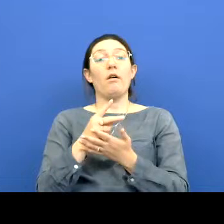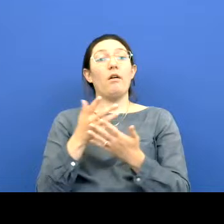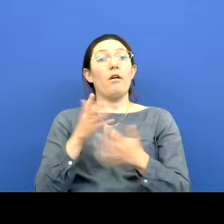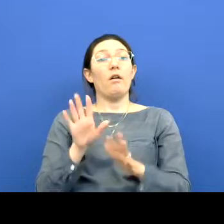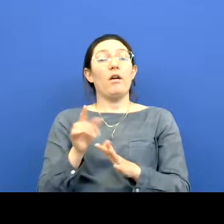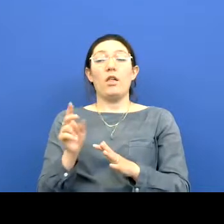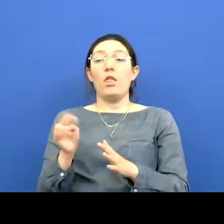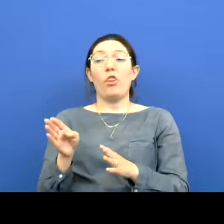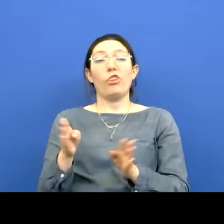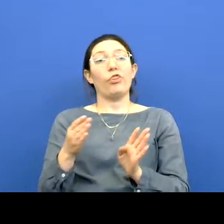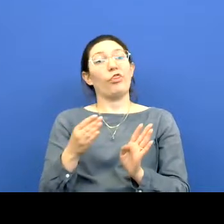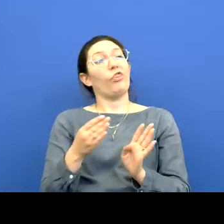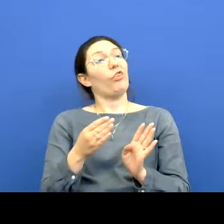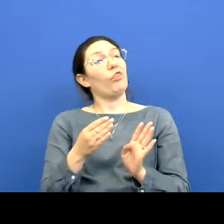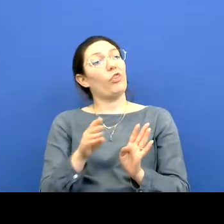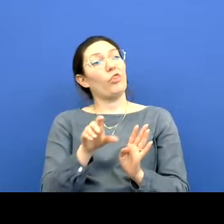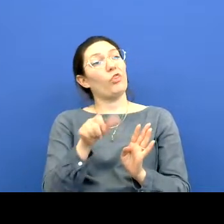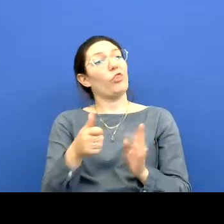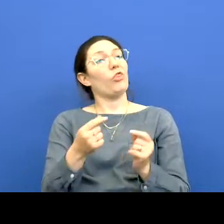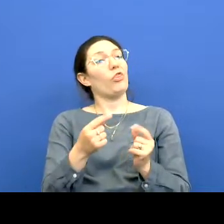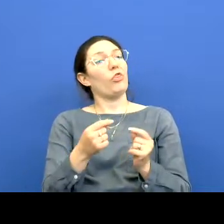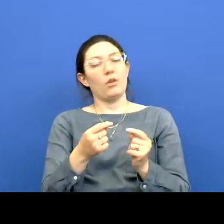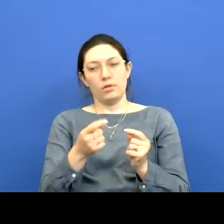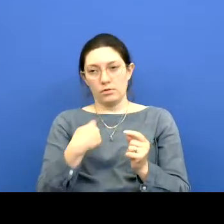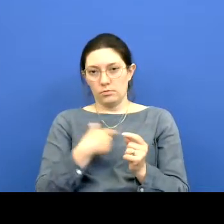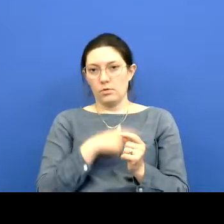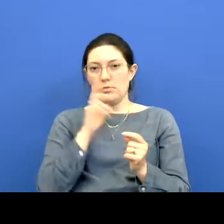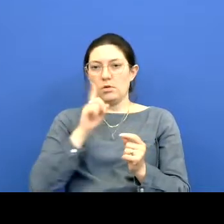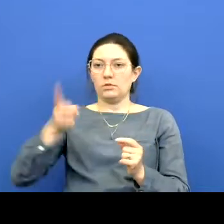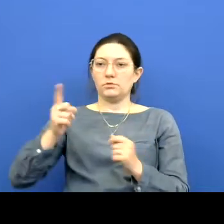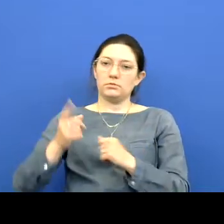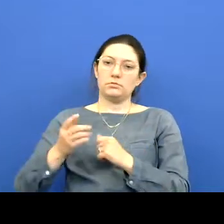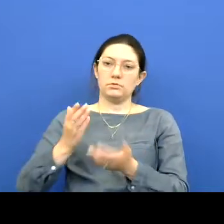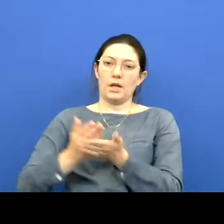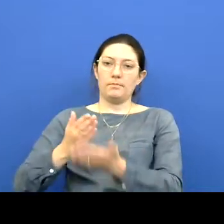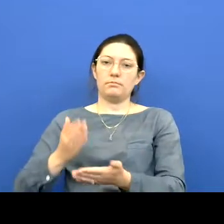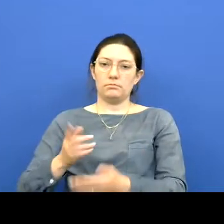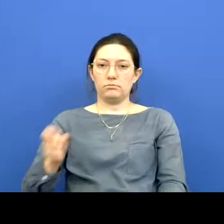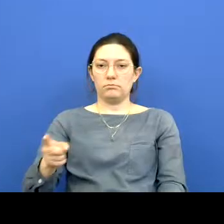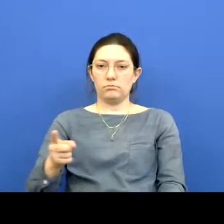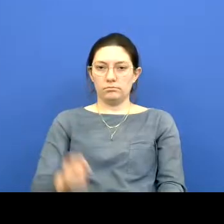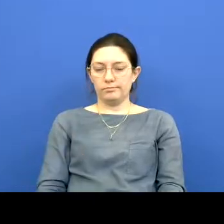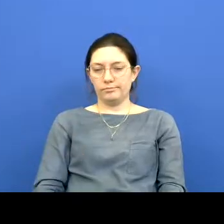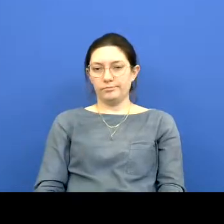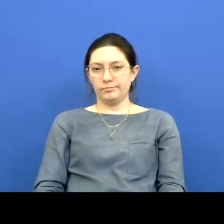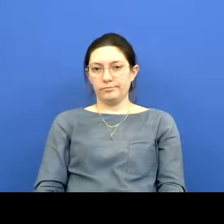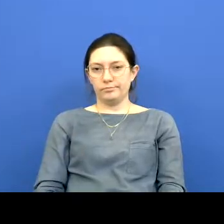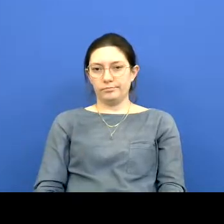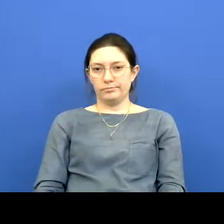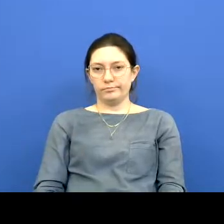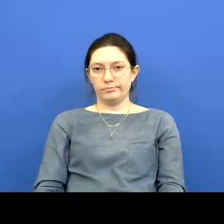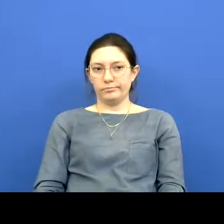plans, that we would issue a new stop work order. You know,